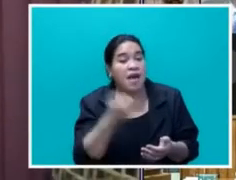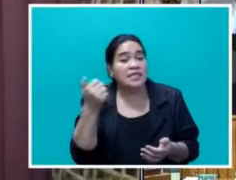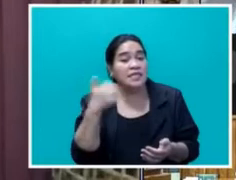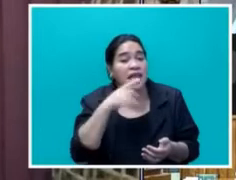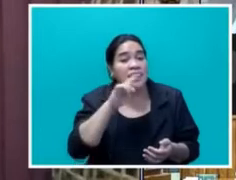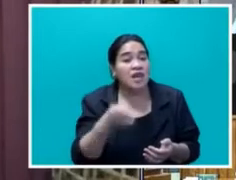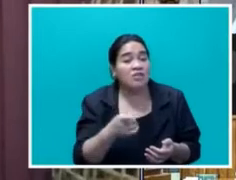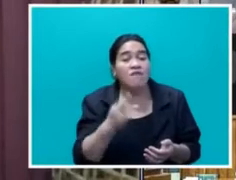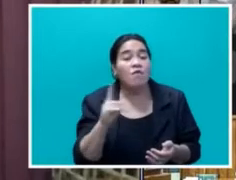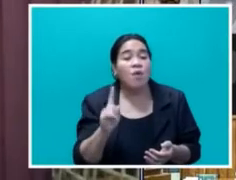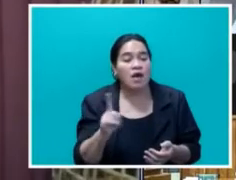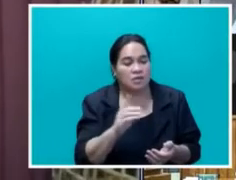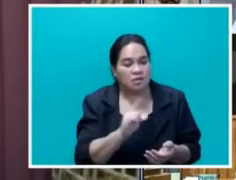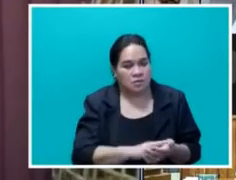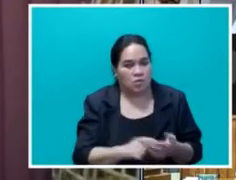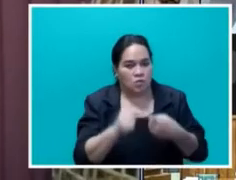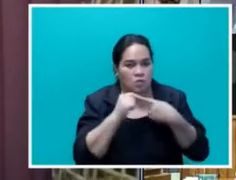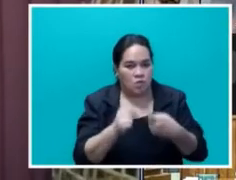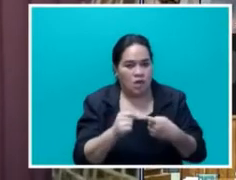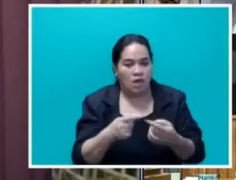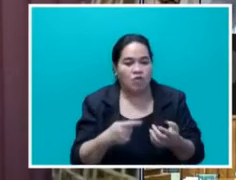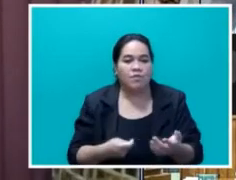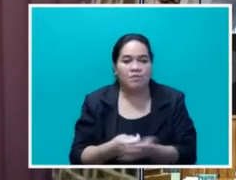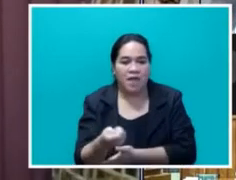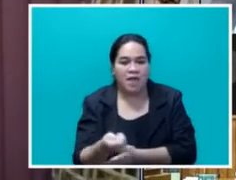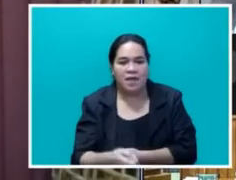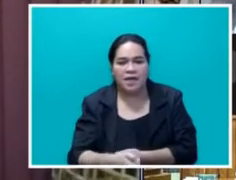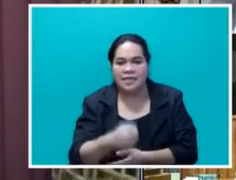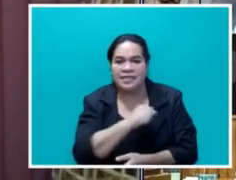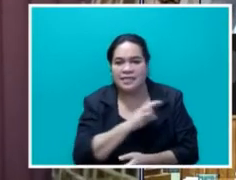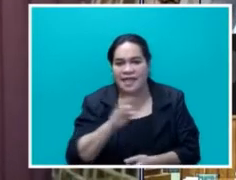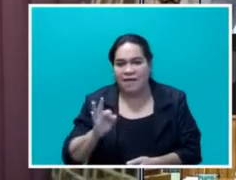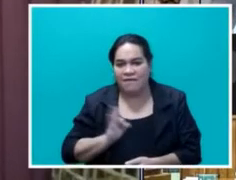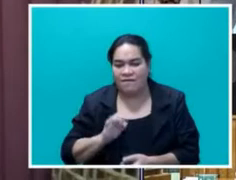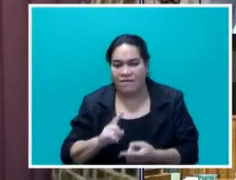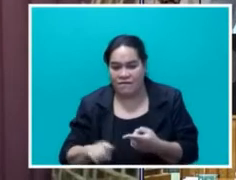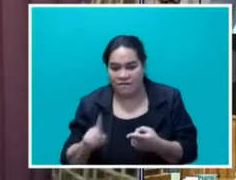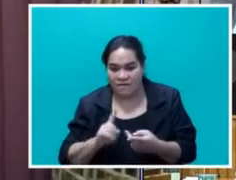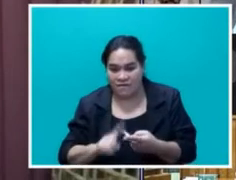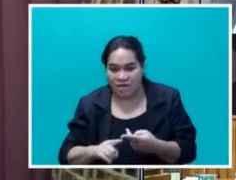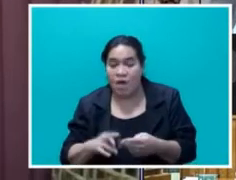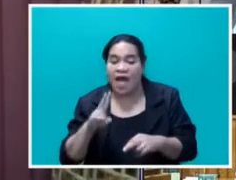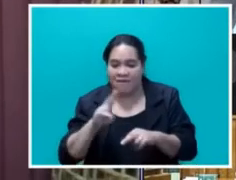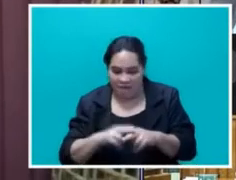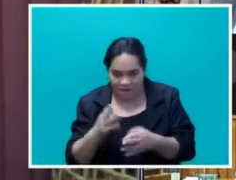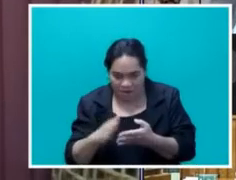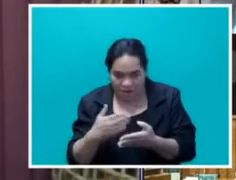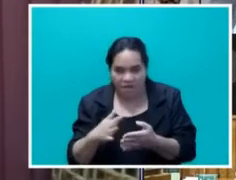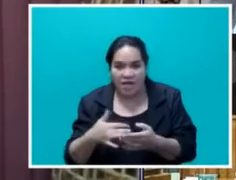committed towards the 1. Payment of 6 trained staff salaries inclusive of FNPF and